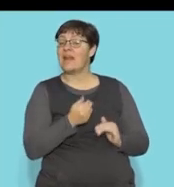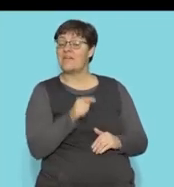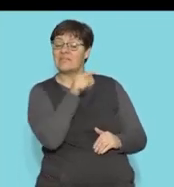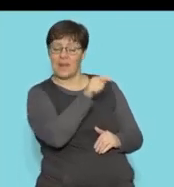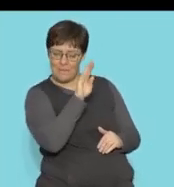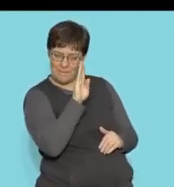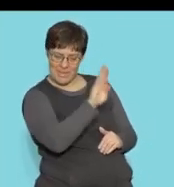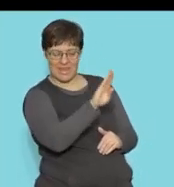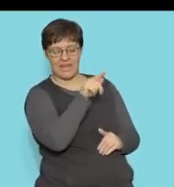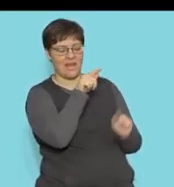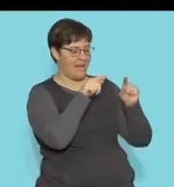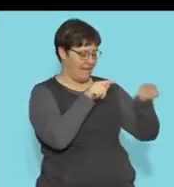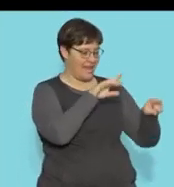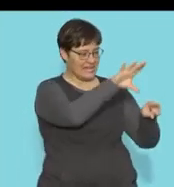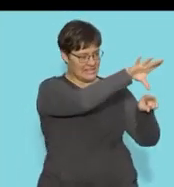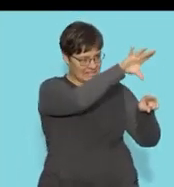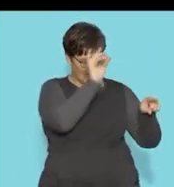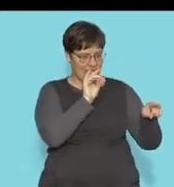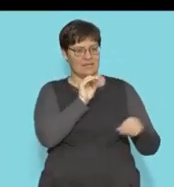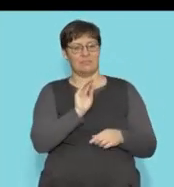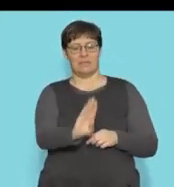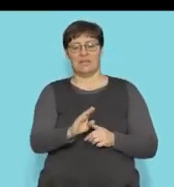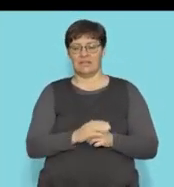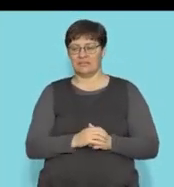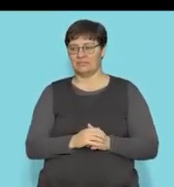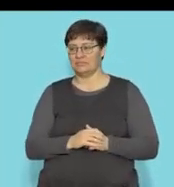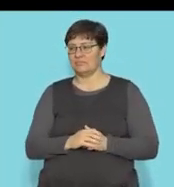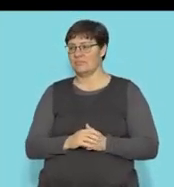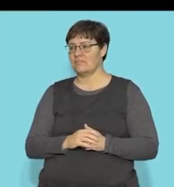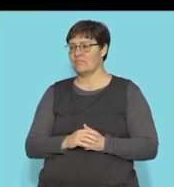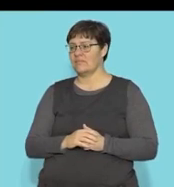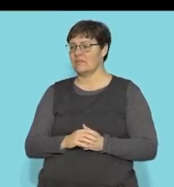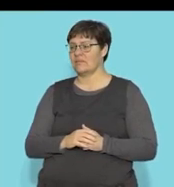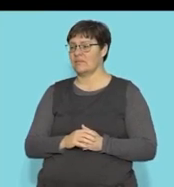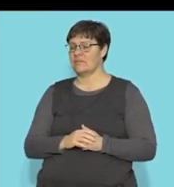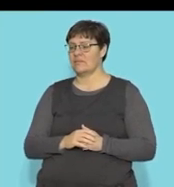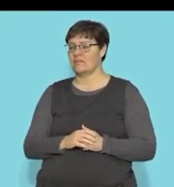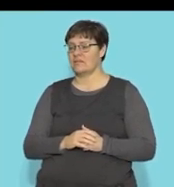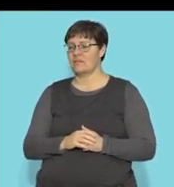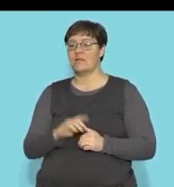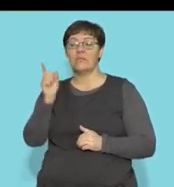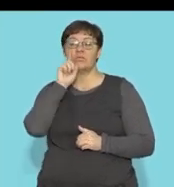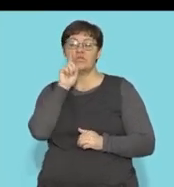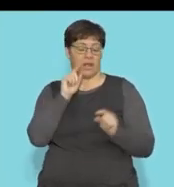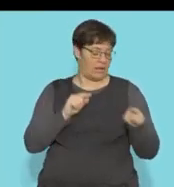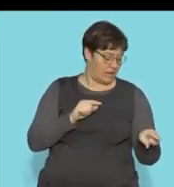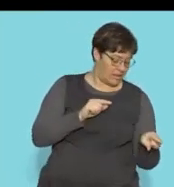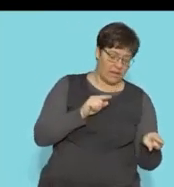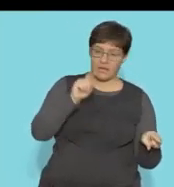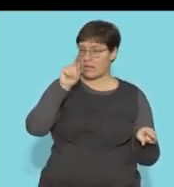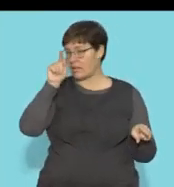eliminated. Now I'm going to select that B is my answer. I'm going to check